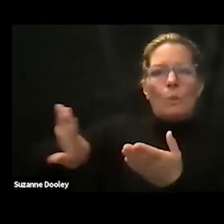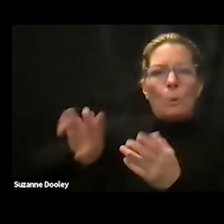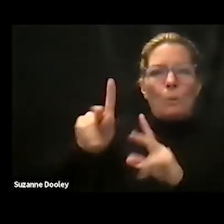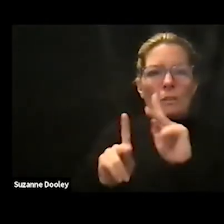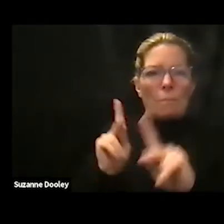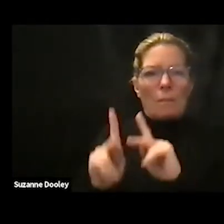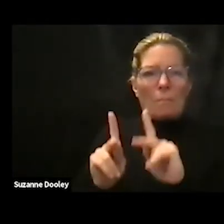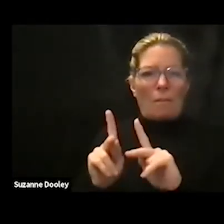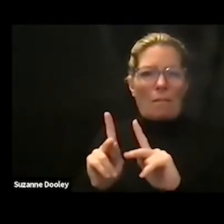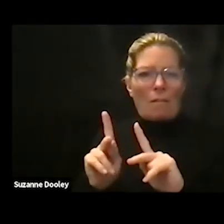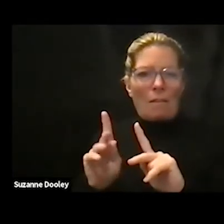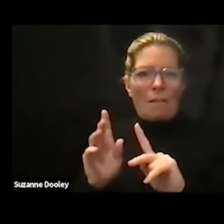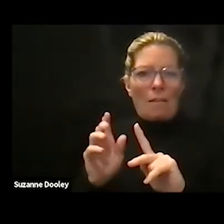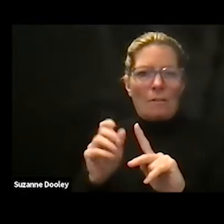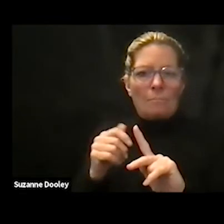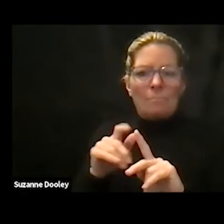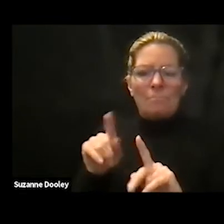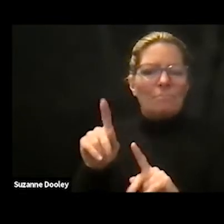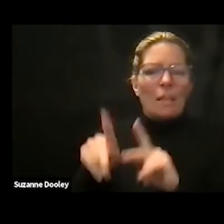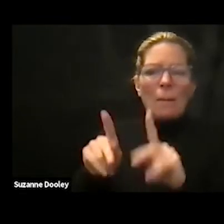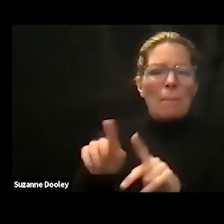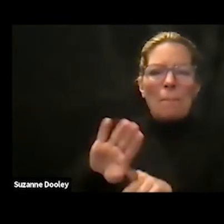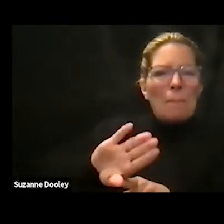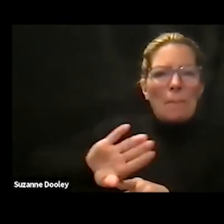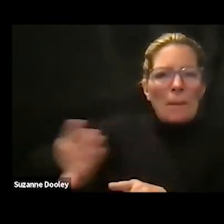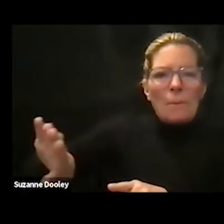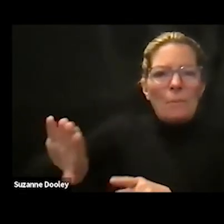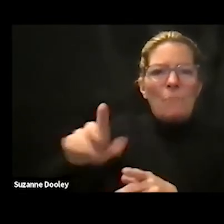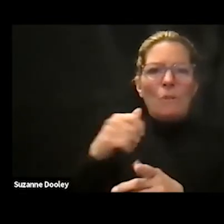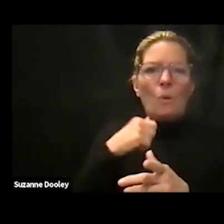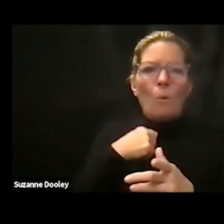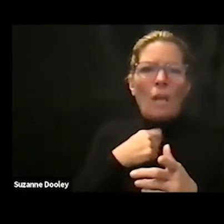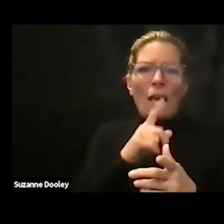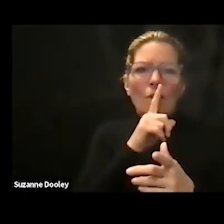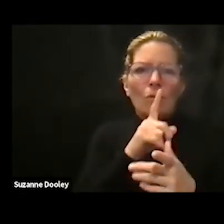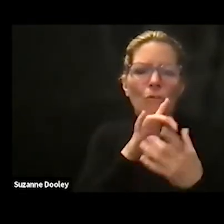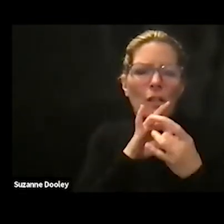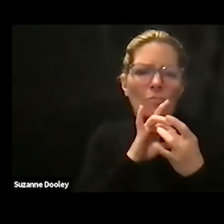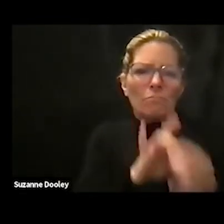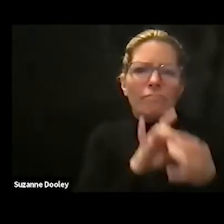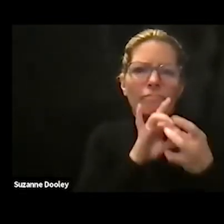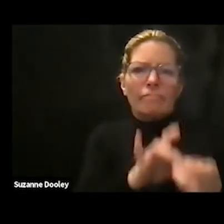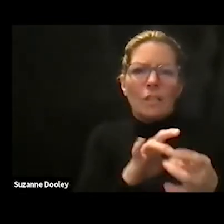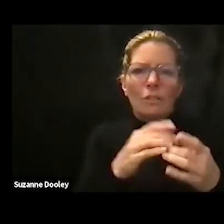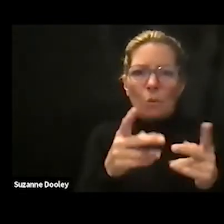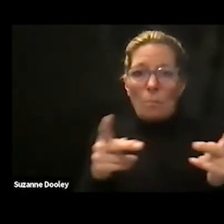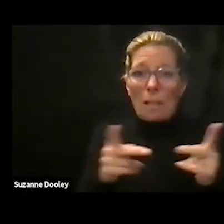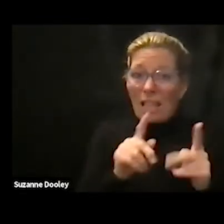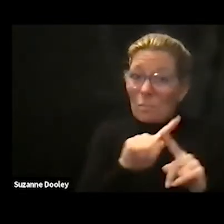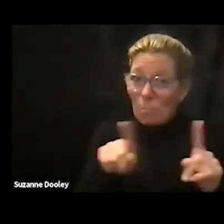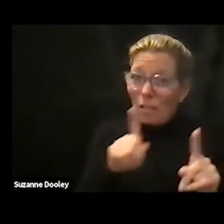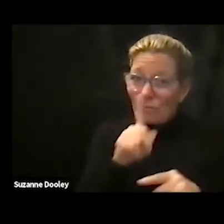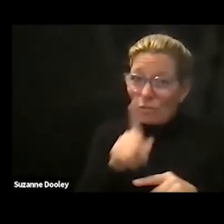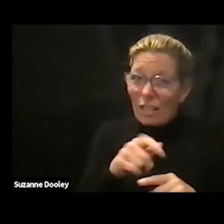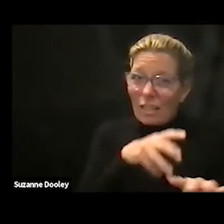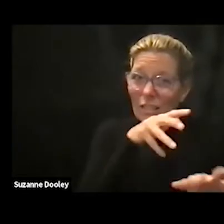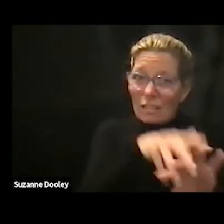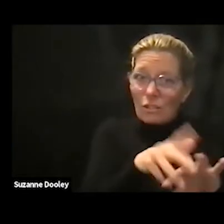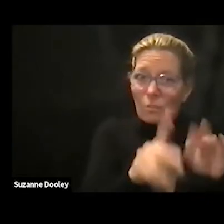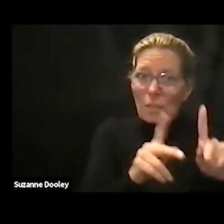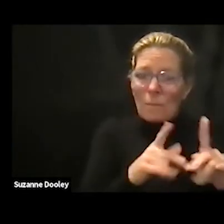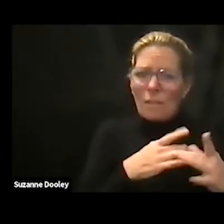that people don't have an intimate relationship to place, when in fact Indigenous peoples do, and that